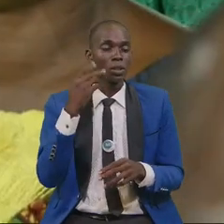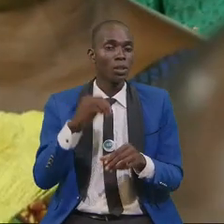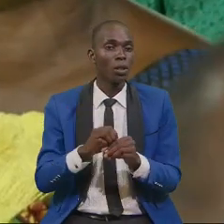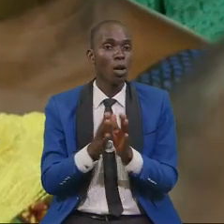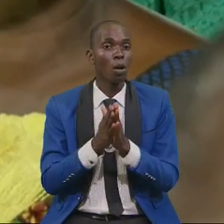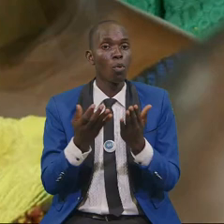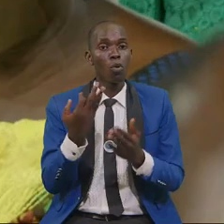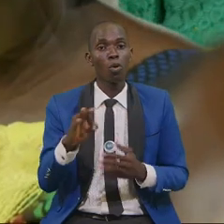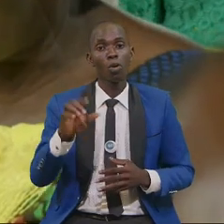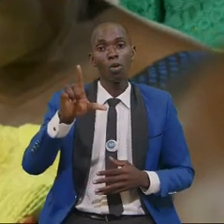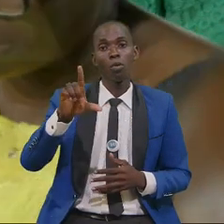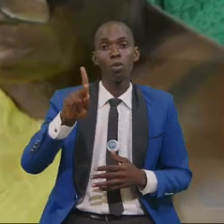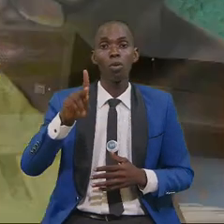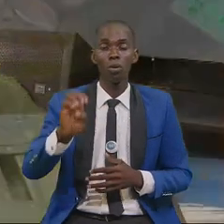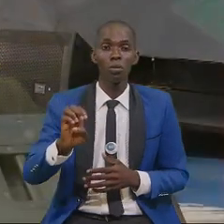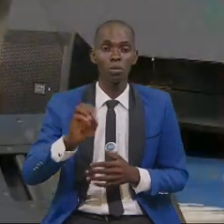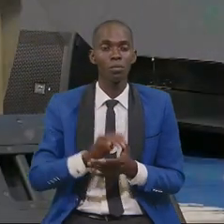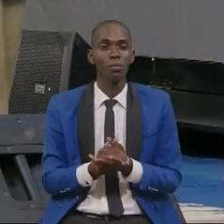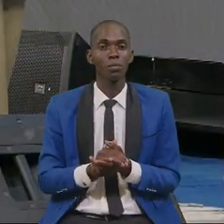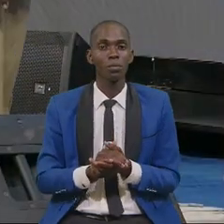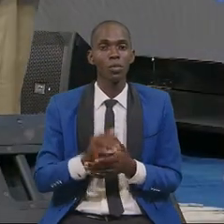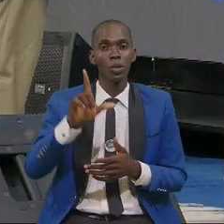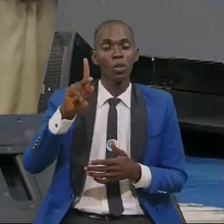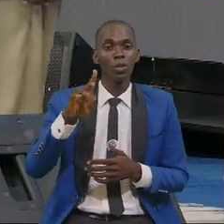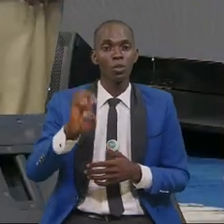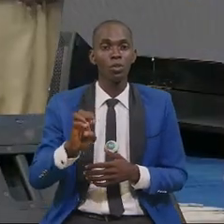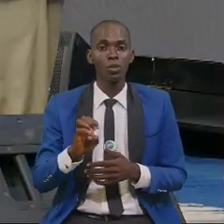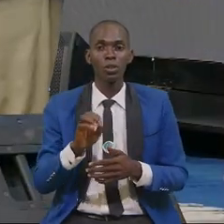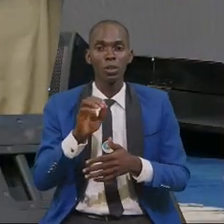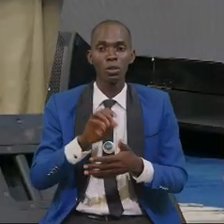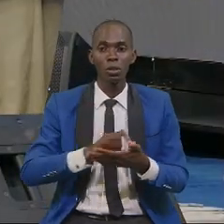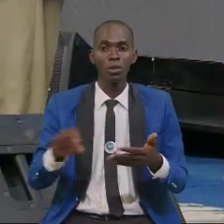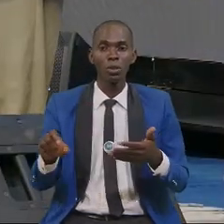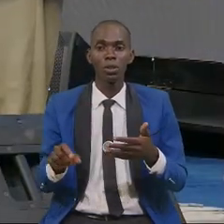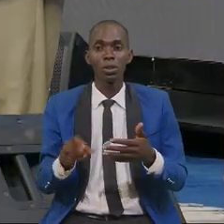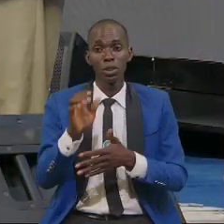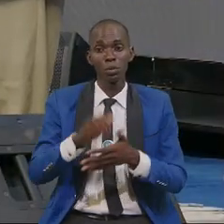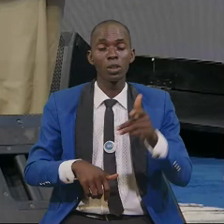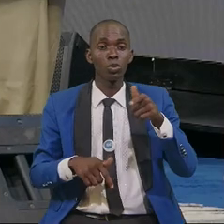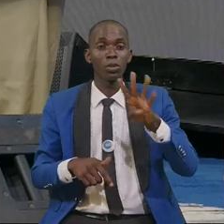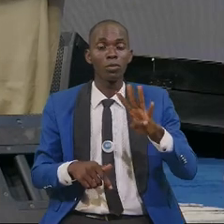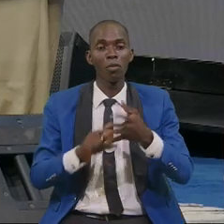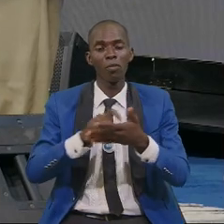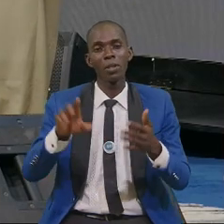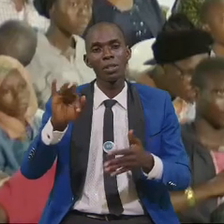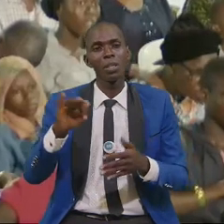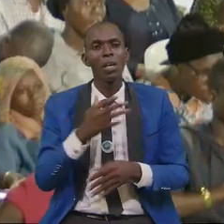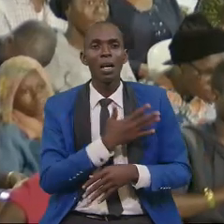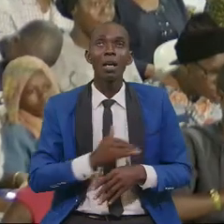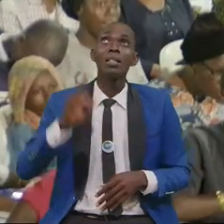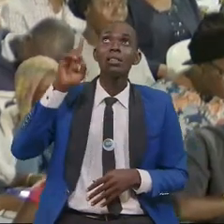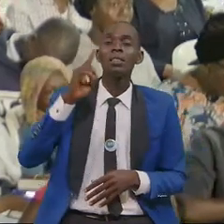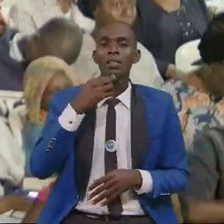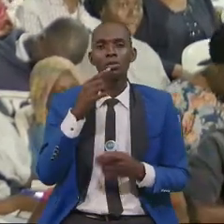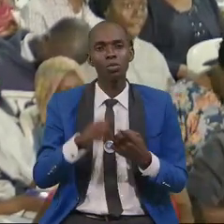chapter 24, reading from verse 19. And he said unto them, what